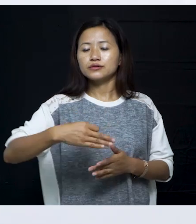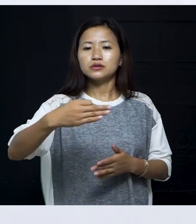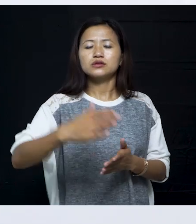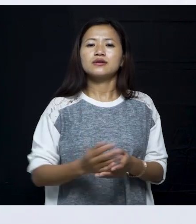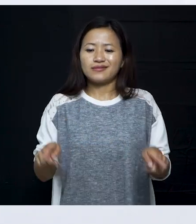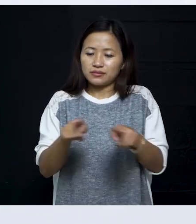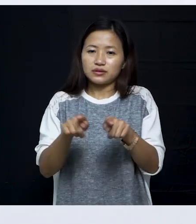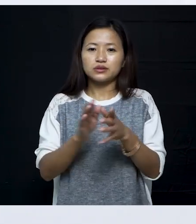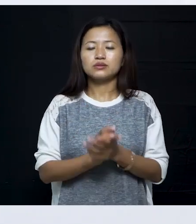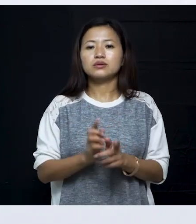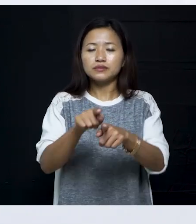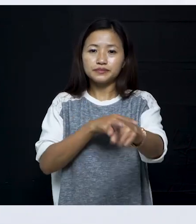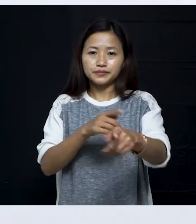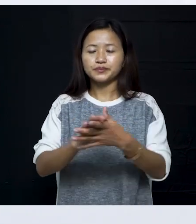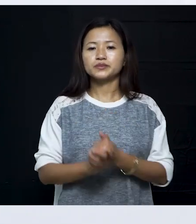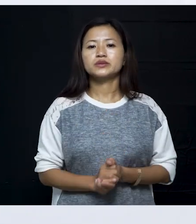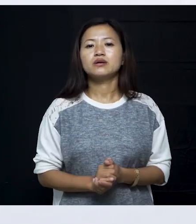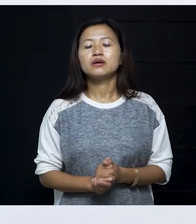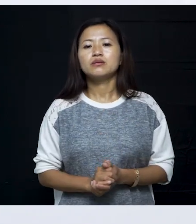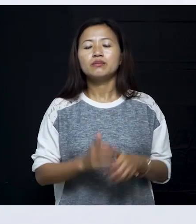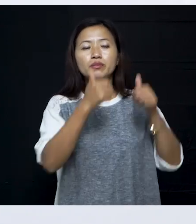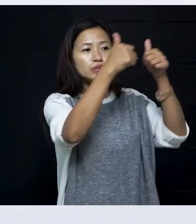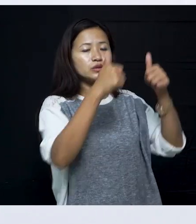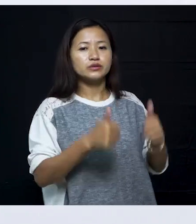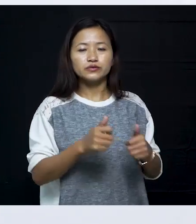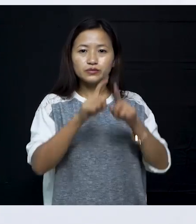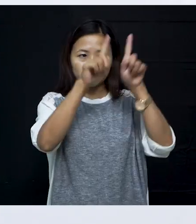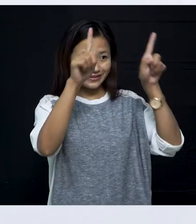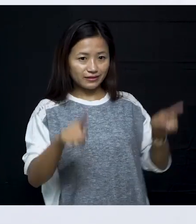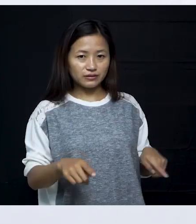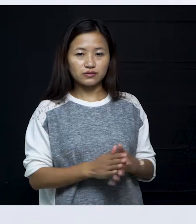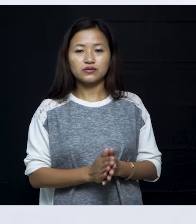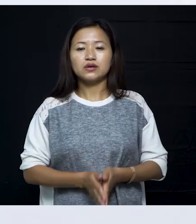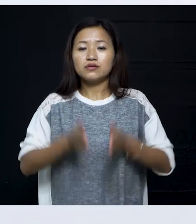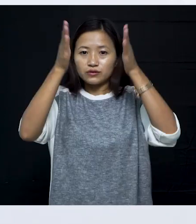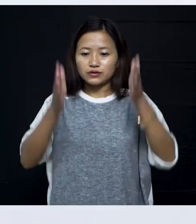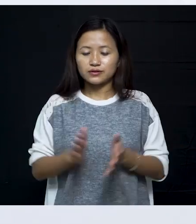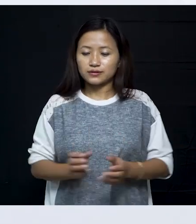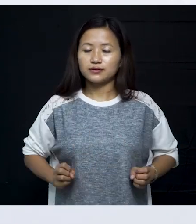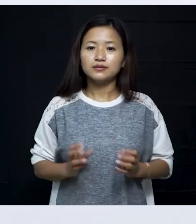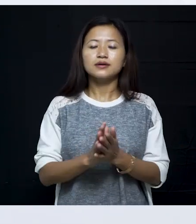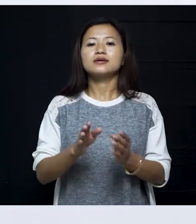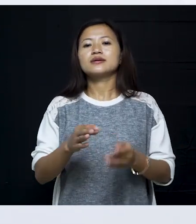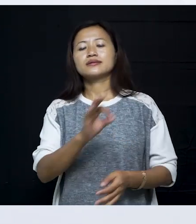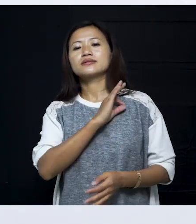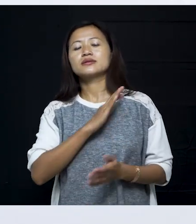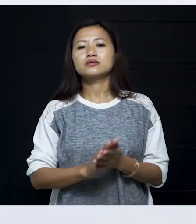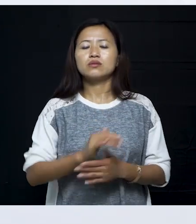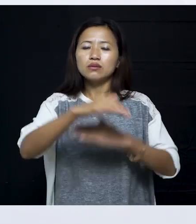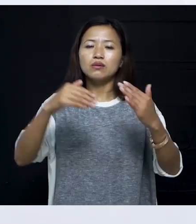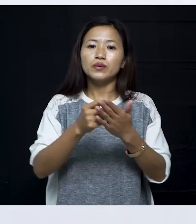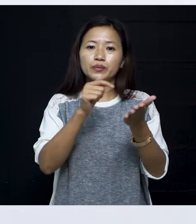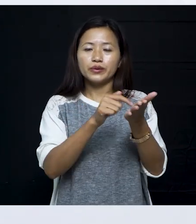as well as we go along. So posters for starters, something that would attract the readers. You know, the whole